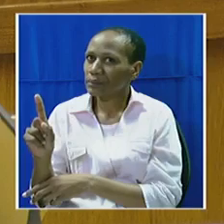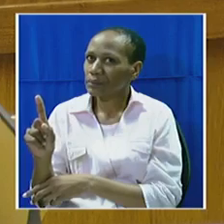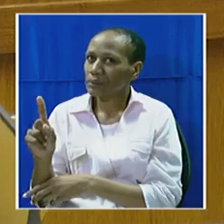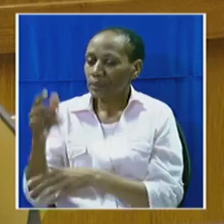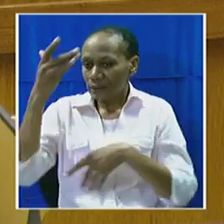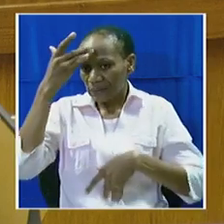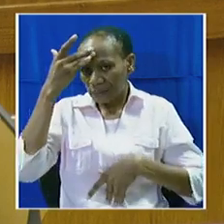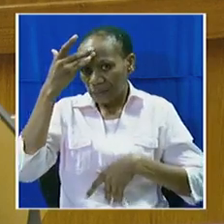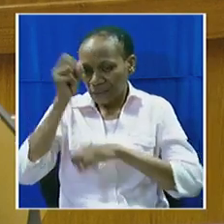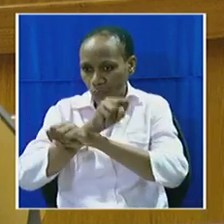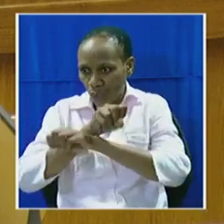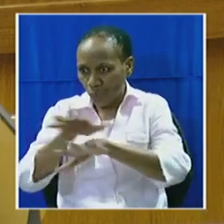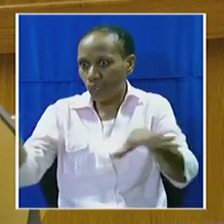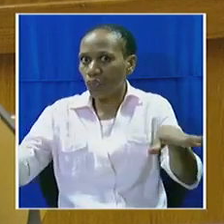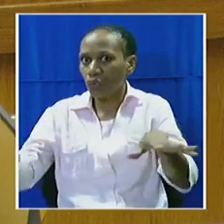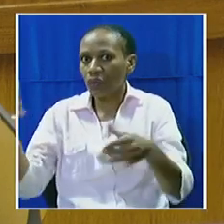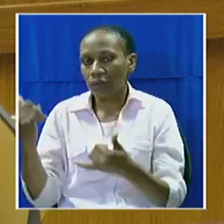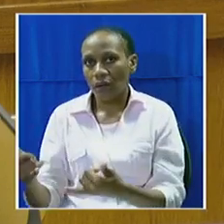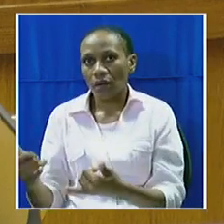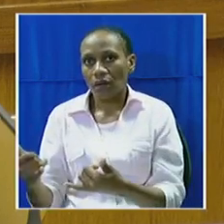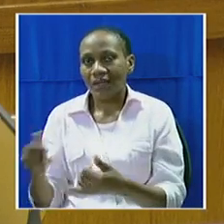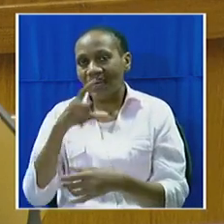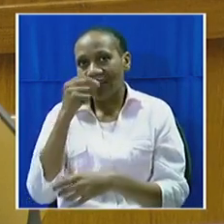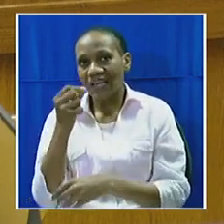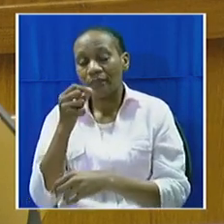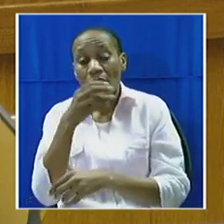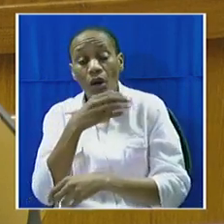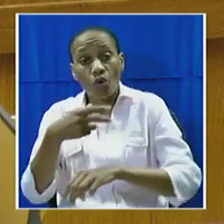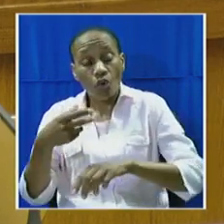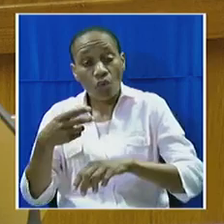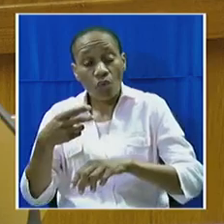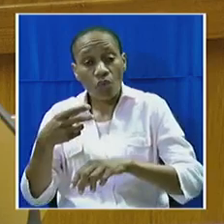outbreak, epidemic virus called coronavirus,